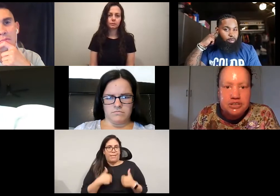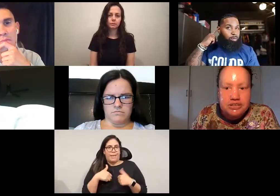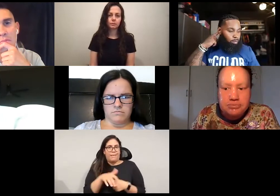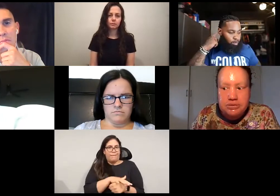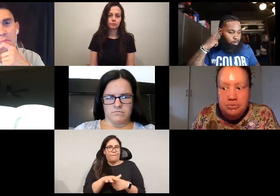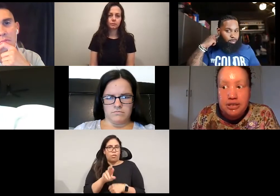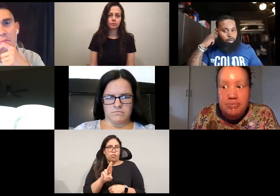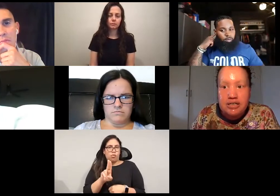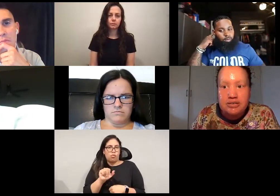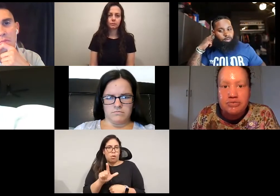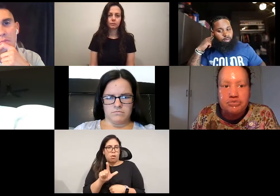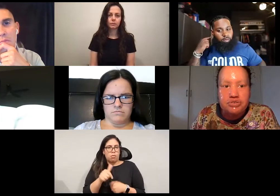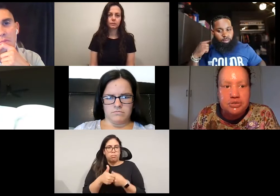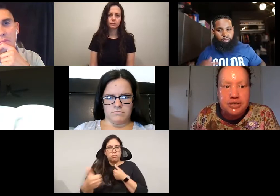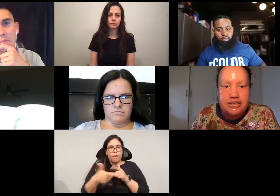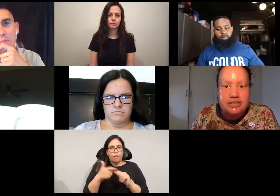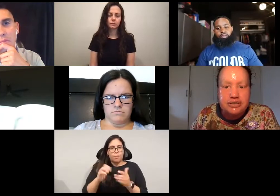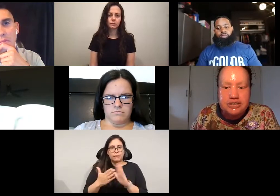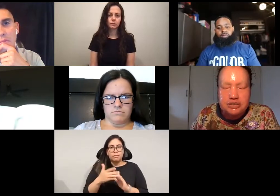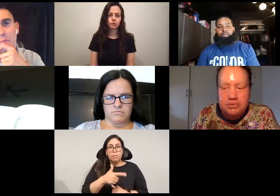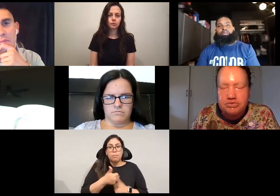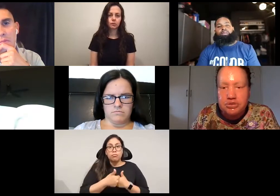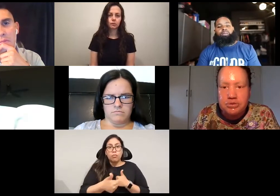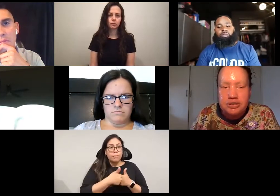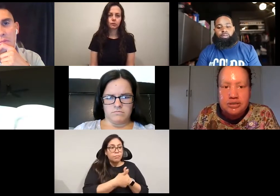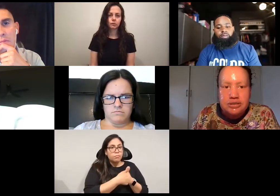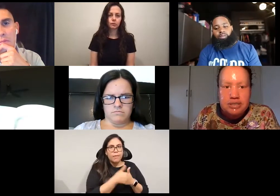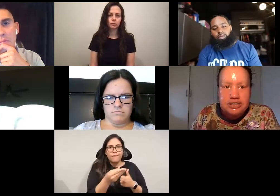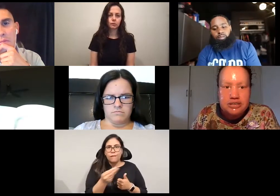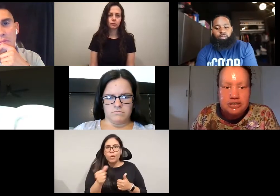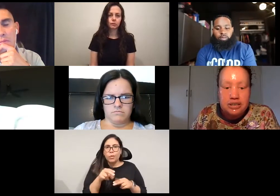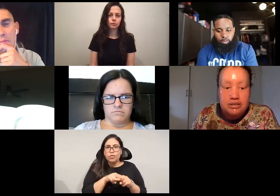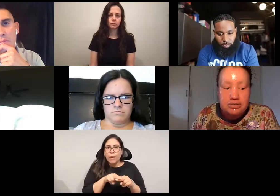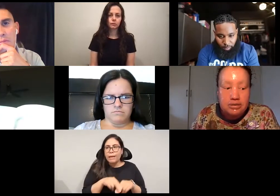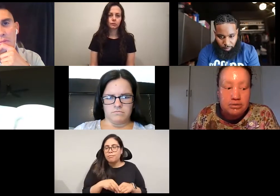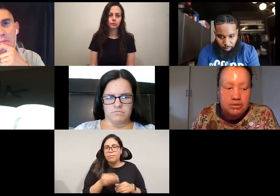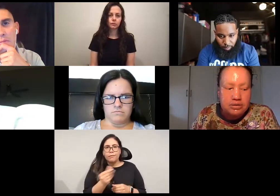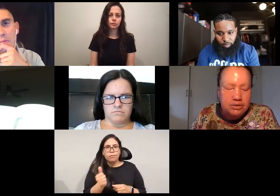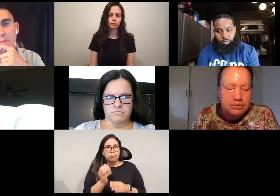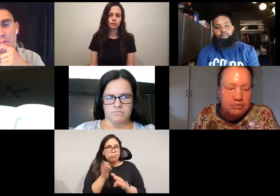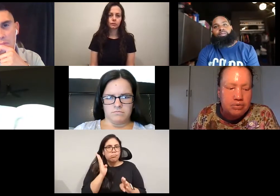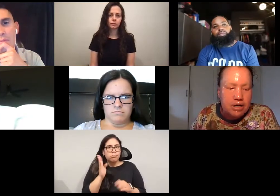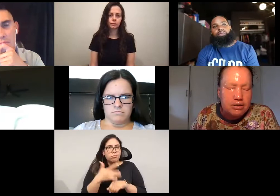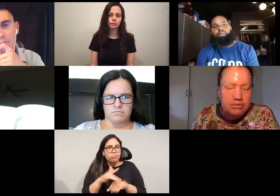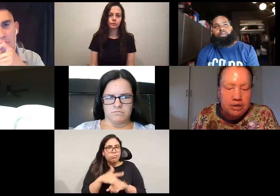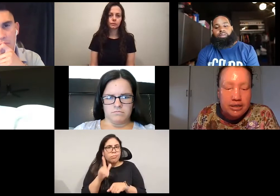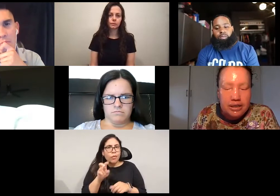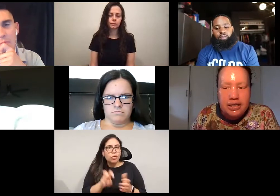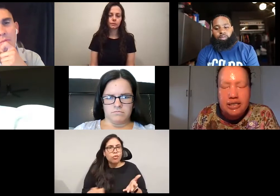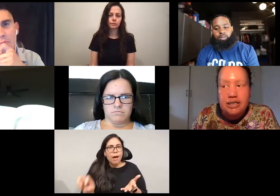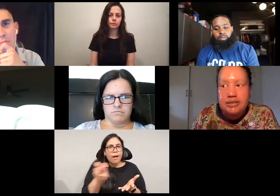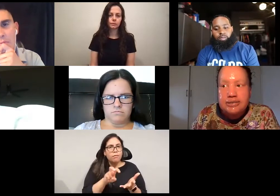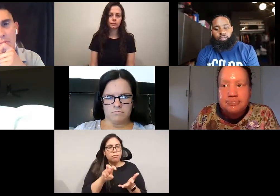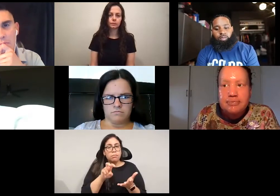transport systems are really bad. They've got fewer trains that are accessible, fewer buses, and that don't run